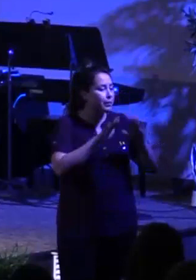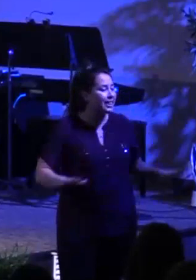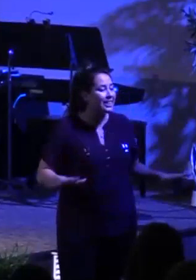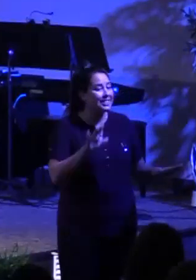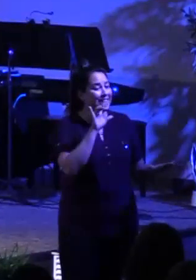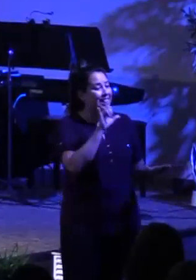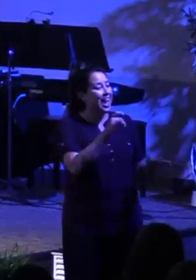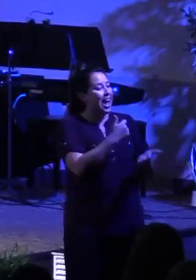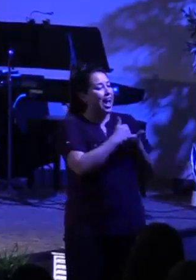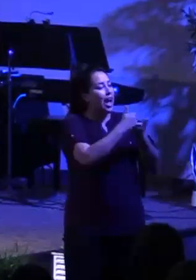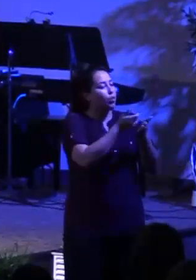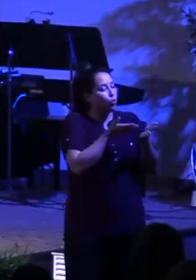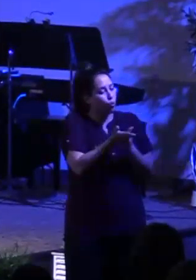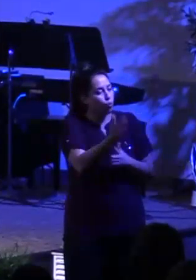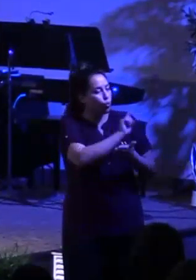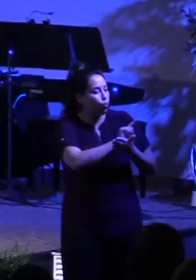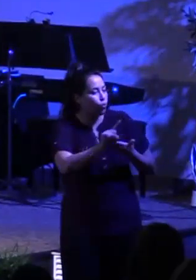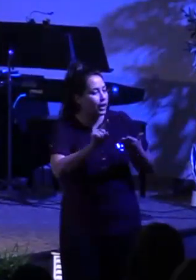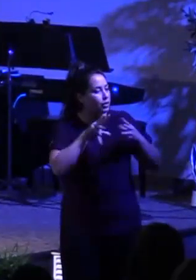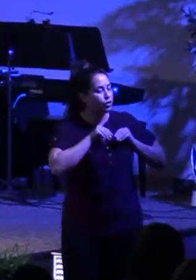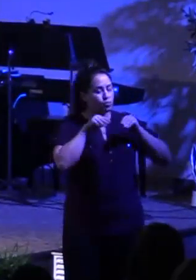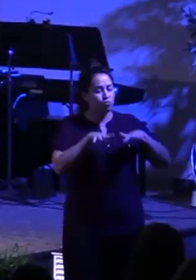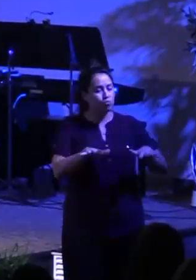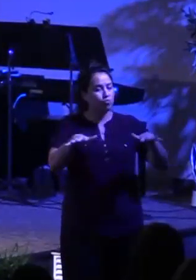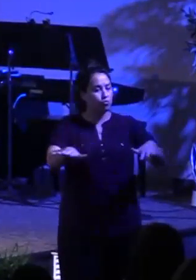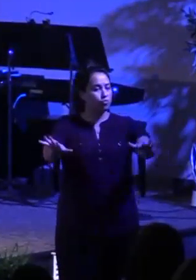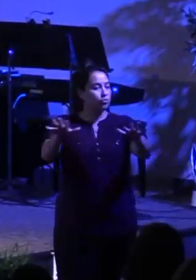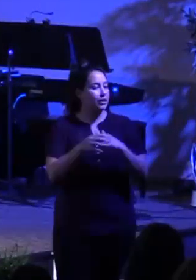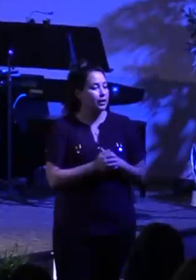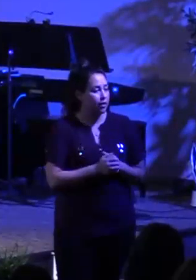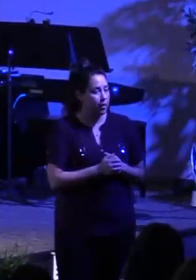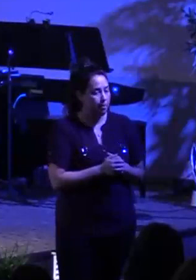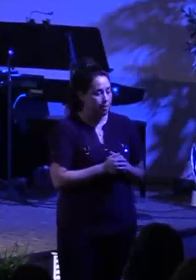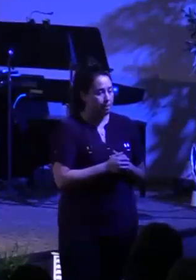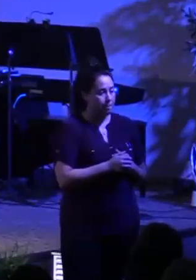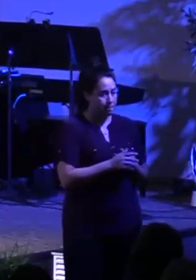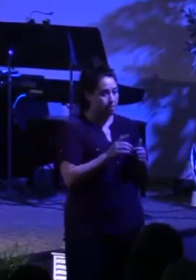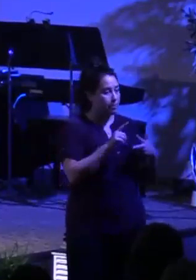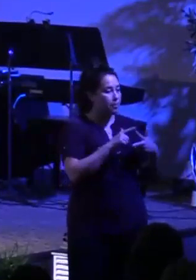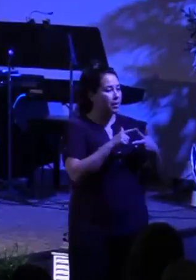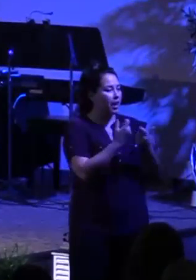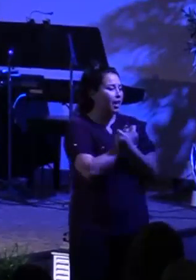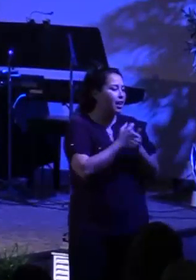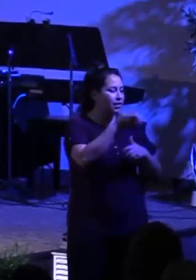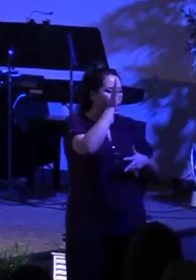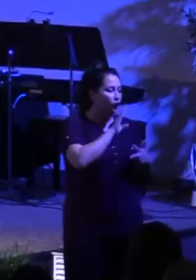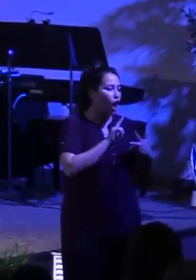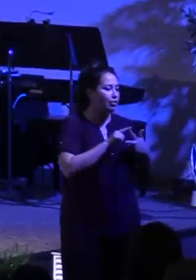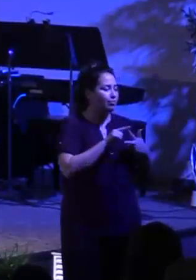week, right? Loving the Word of God is another sort of thing, another vehicle for shalom.